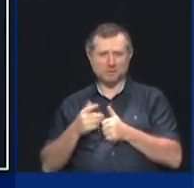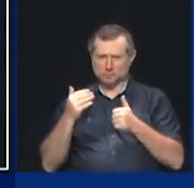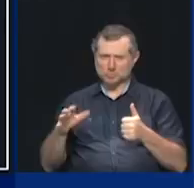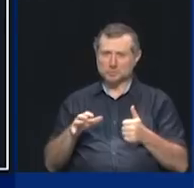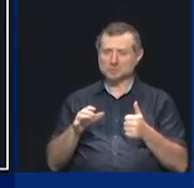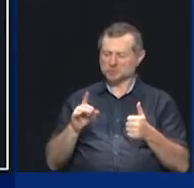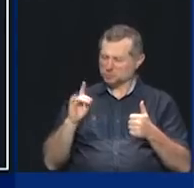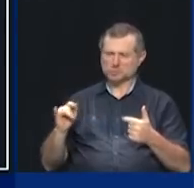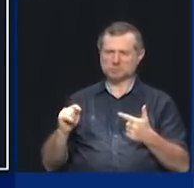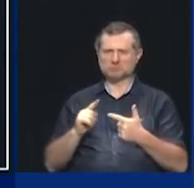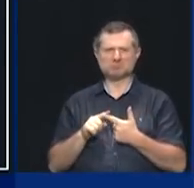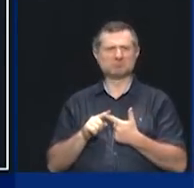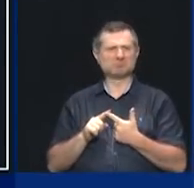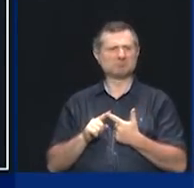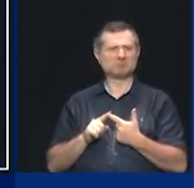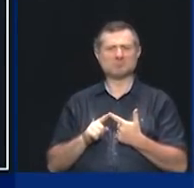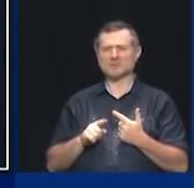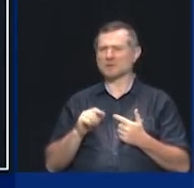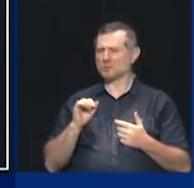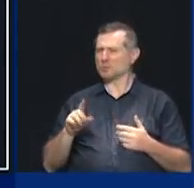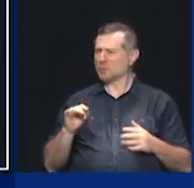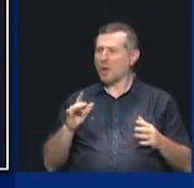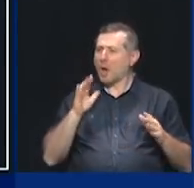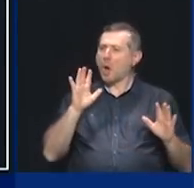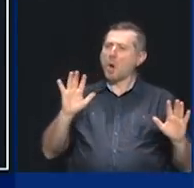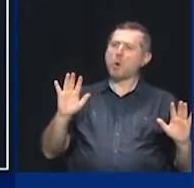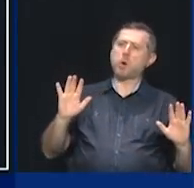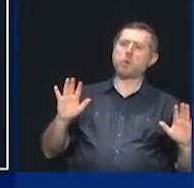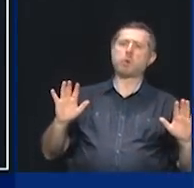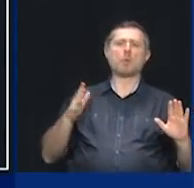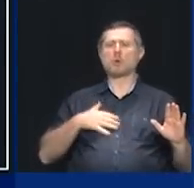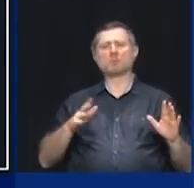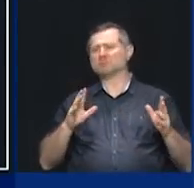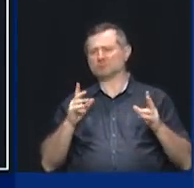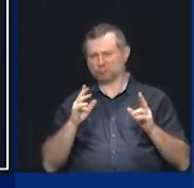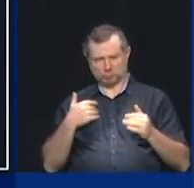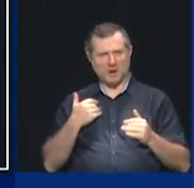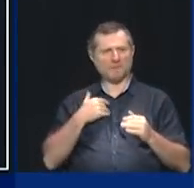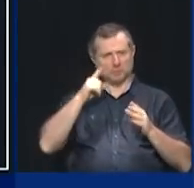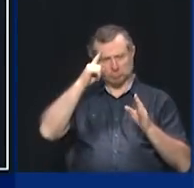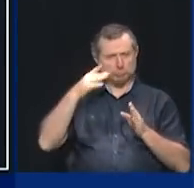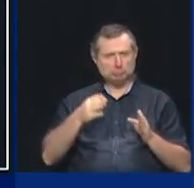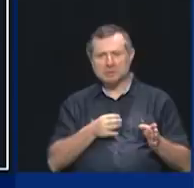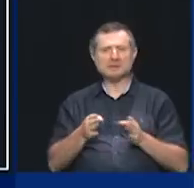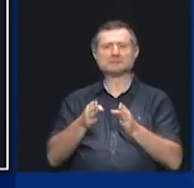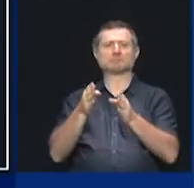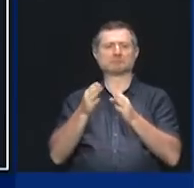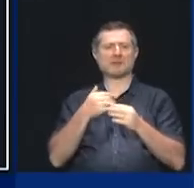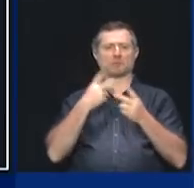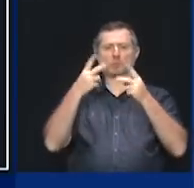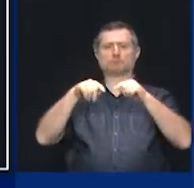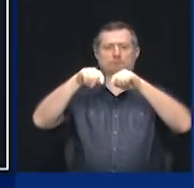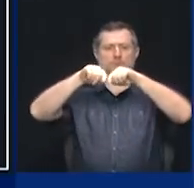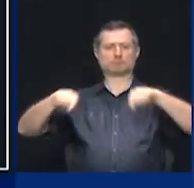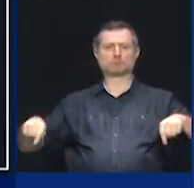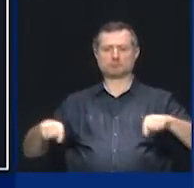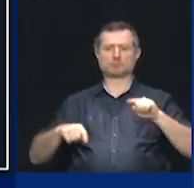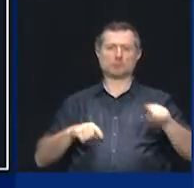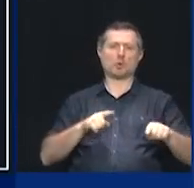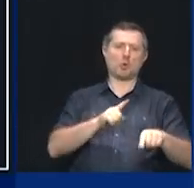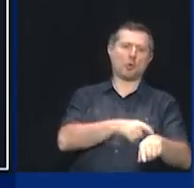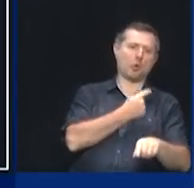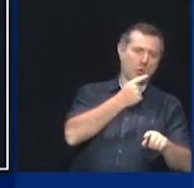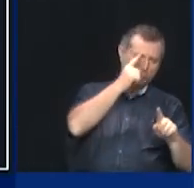do it. Our strategy has to have two prongs. We have to have a long-term strategy, short-term. Long-term, the solution